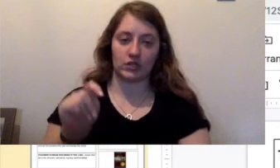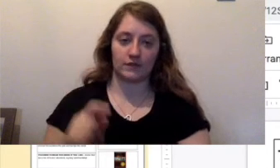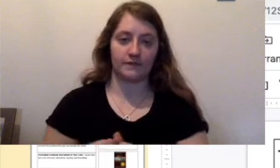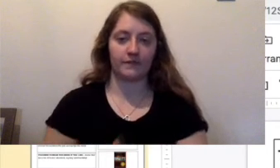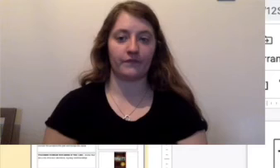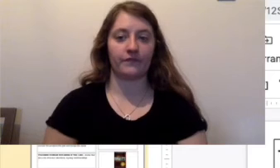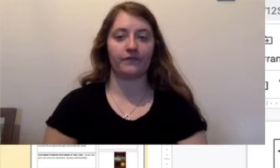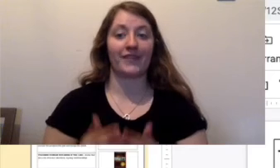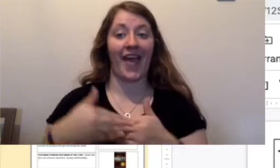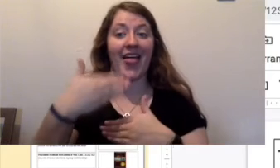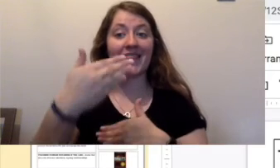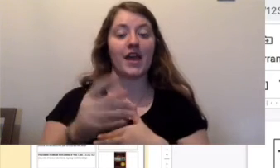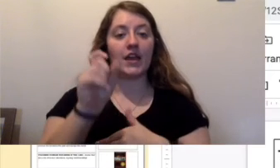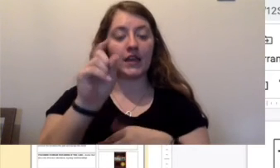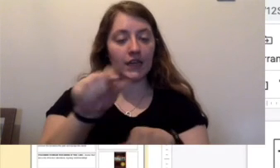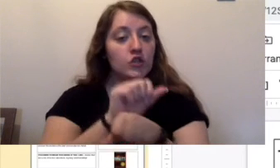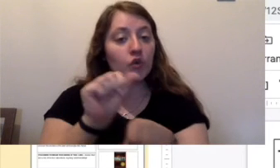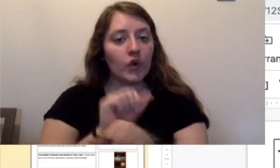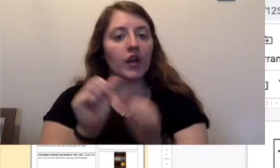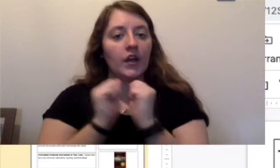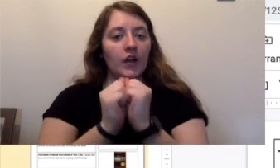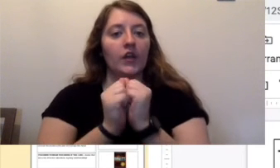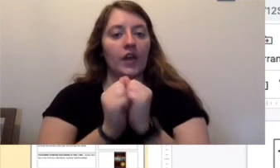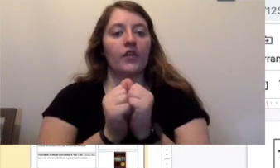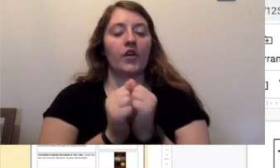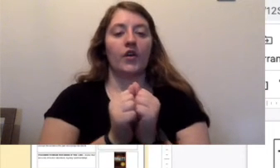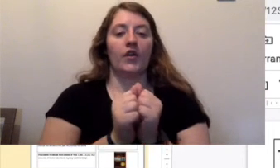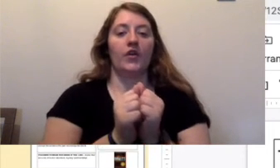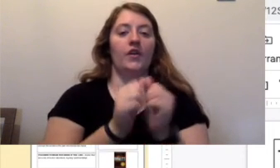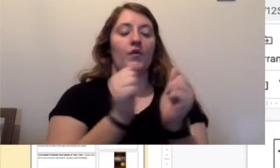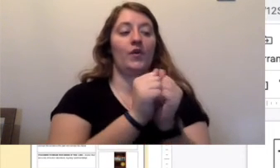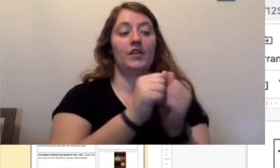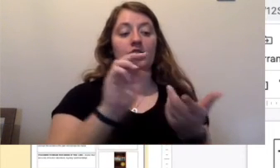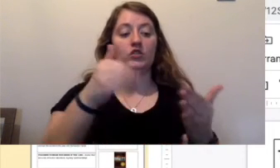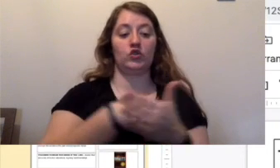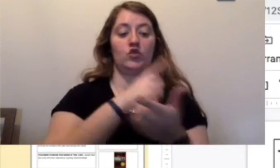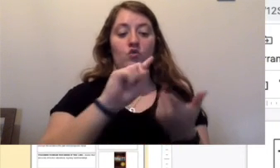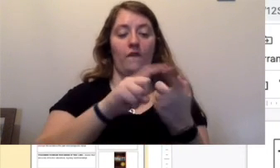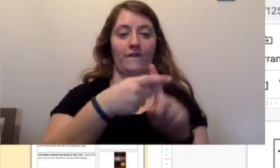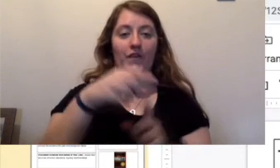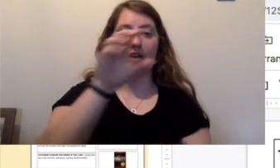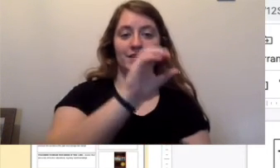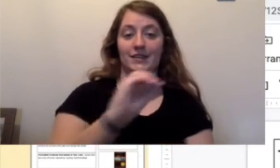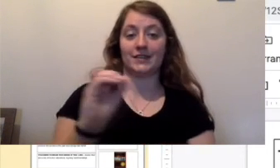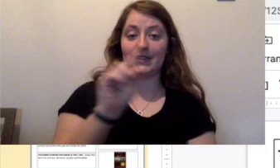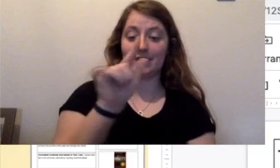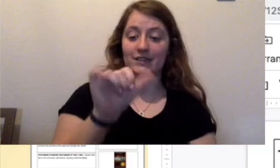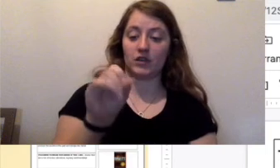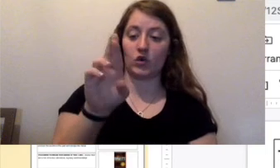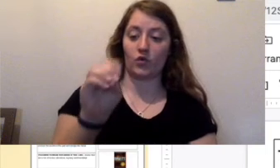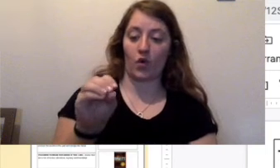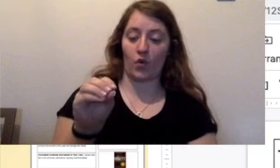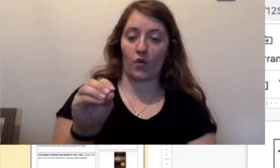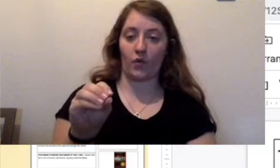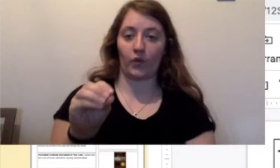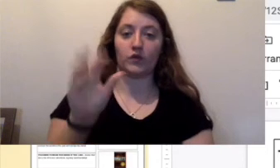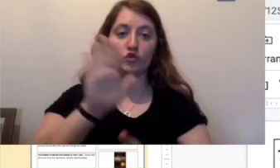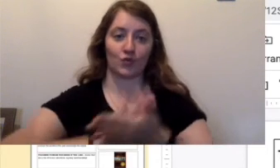to work together with his new friend Zero to uncover the secrets to the past and escape the